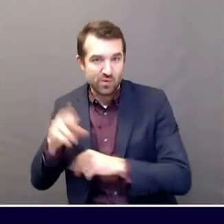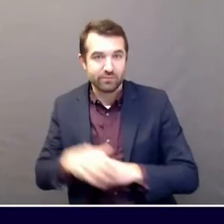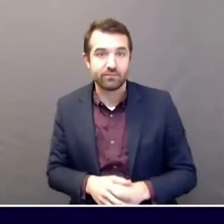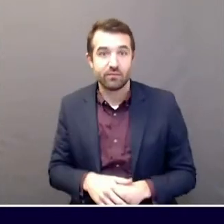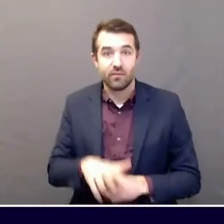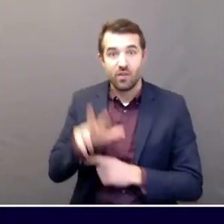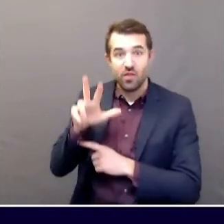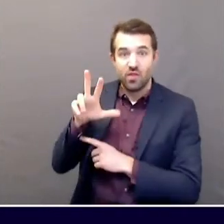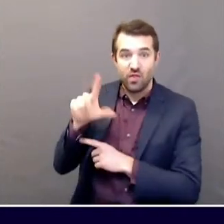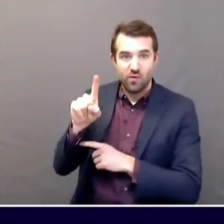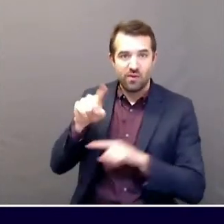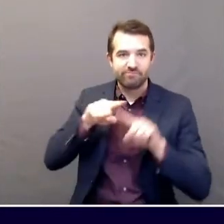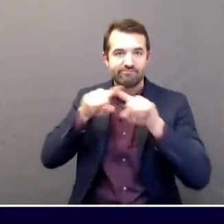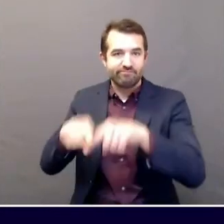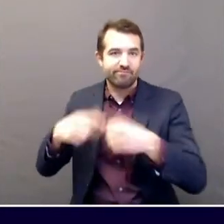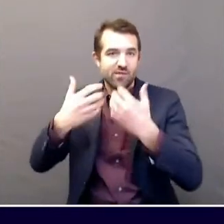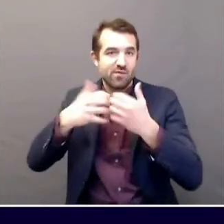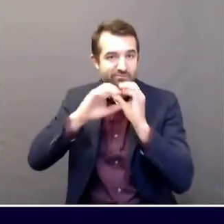individuals are on a ventilator.